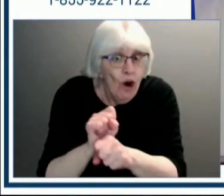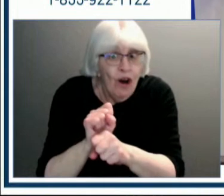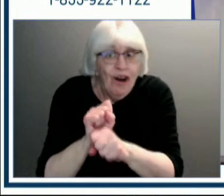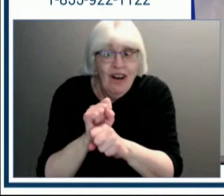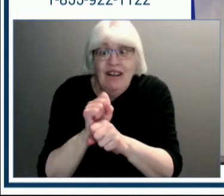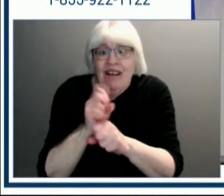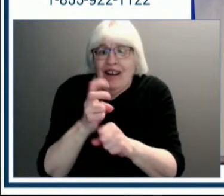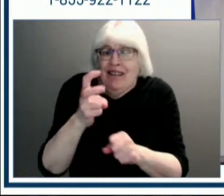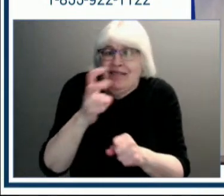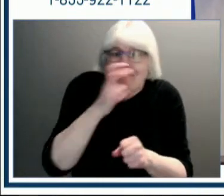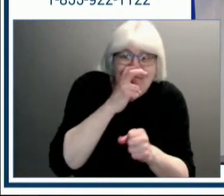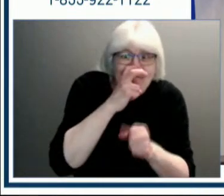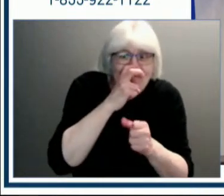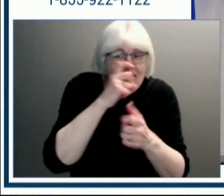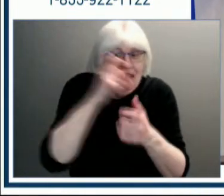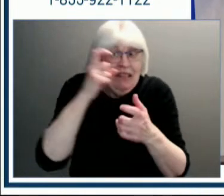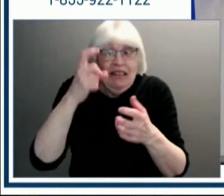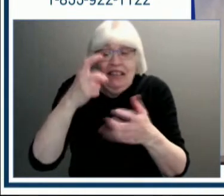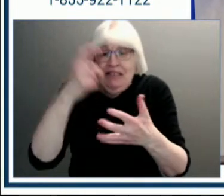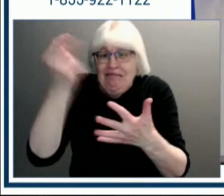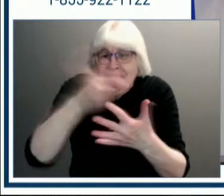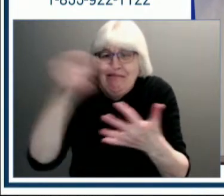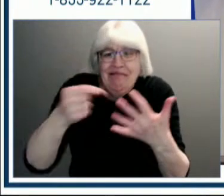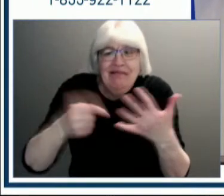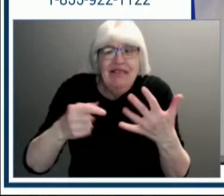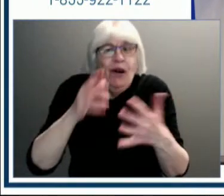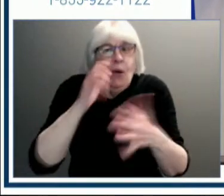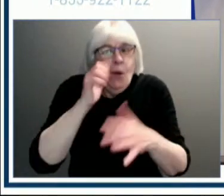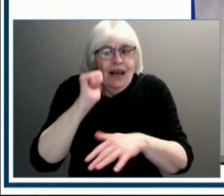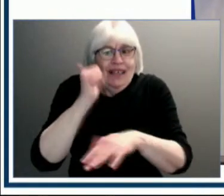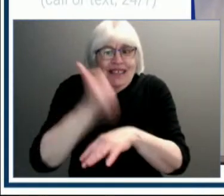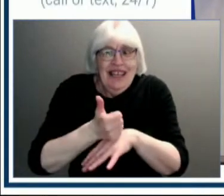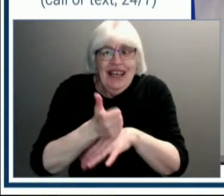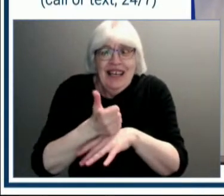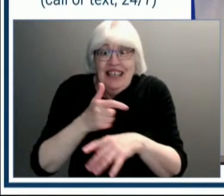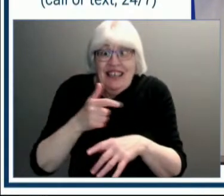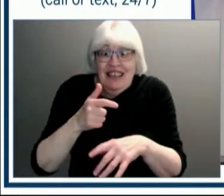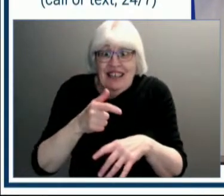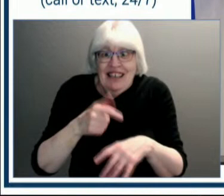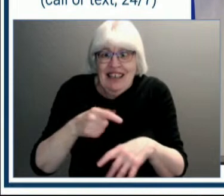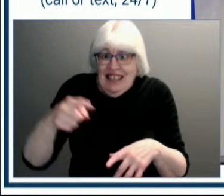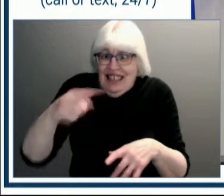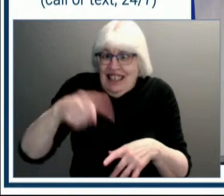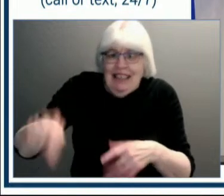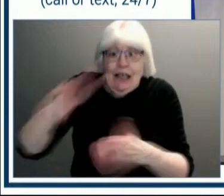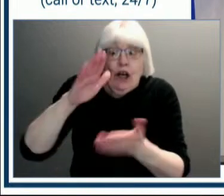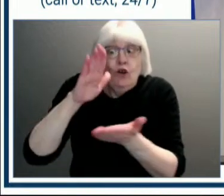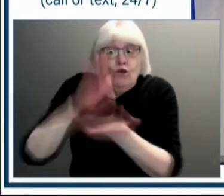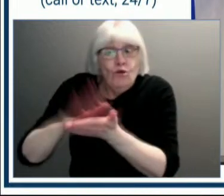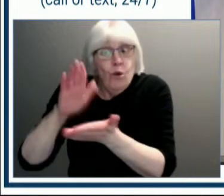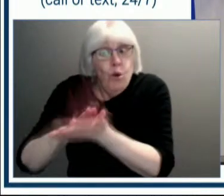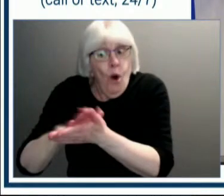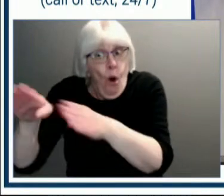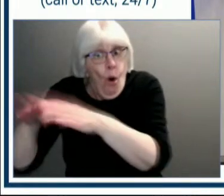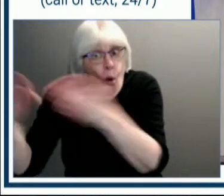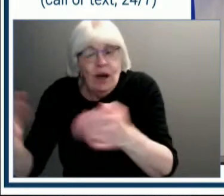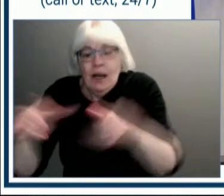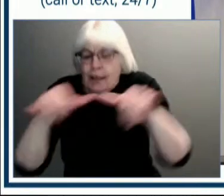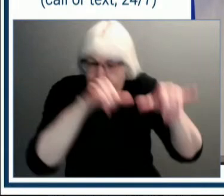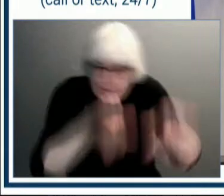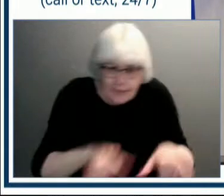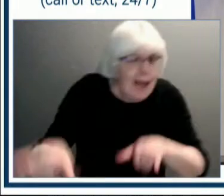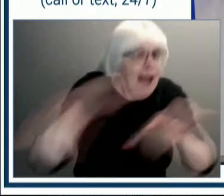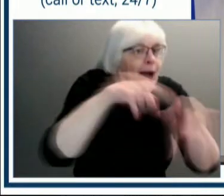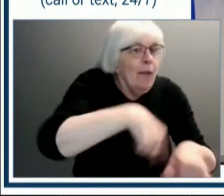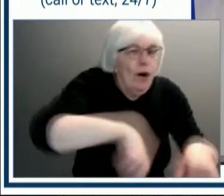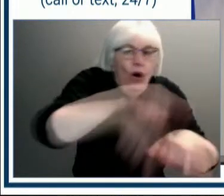not inconsistent with schools being open. In fact, they're very consistent. The more we do to keep communities safe, the more we are doing to give